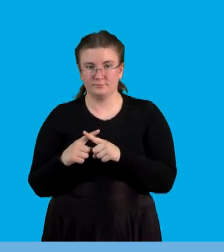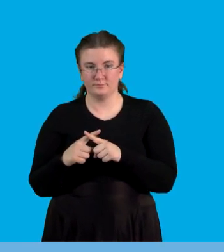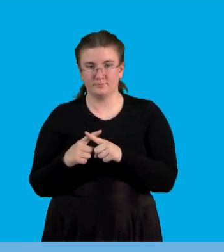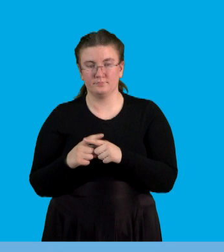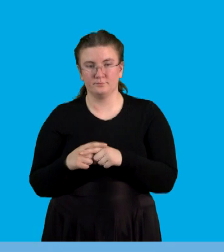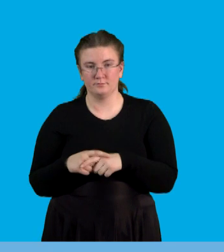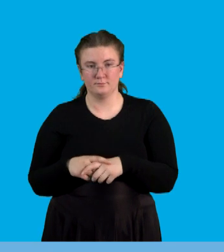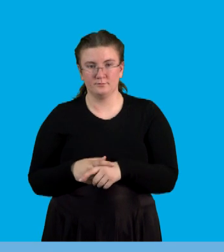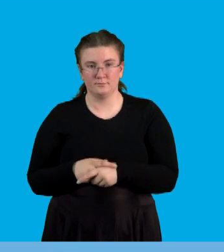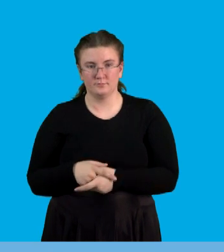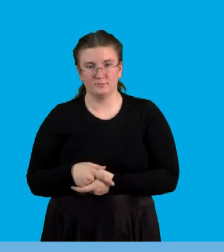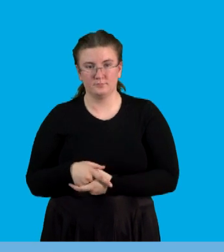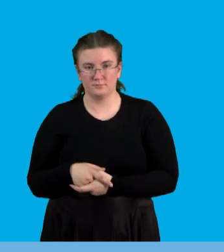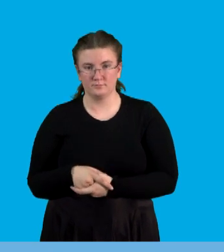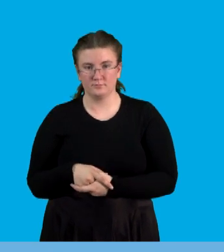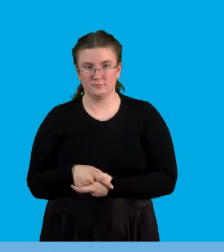acceleration